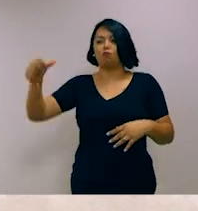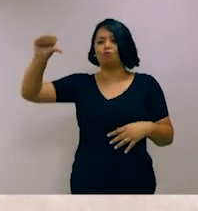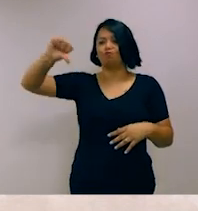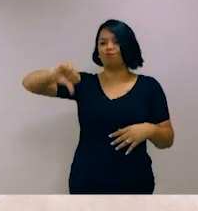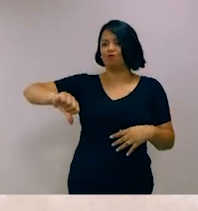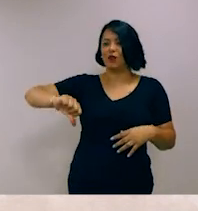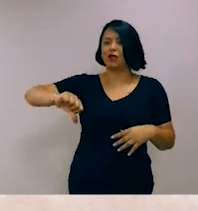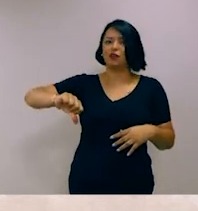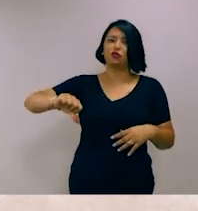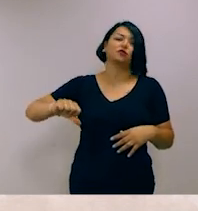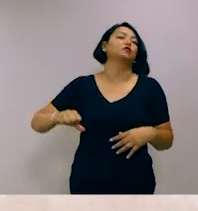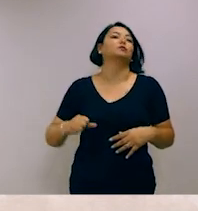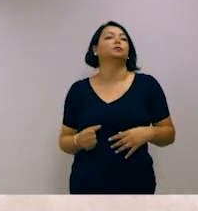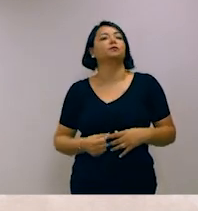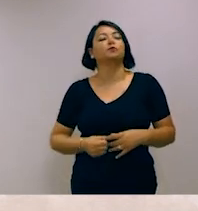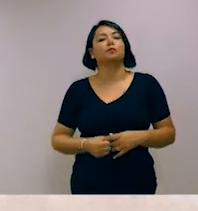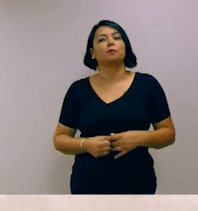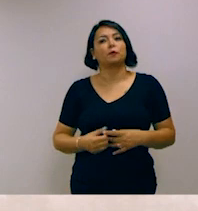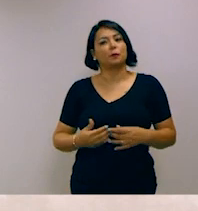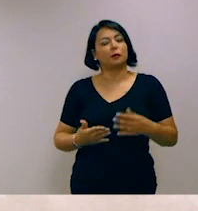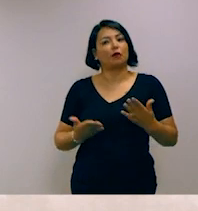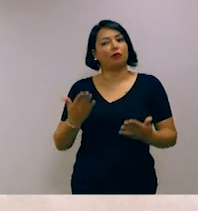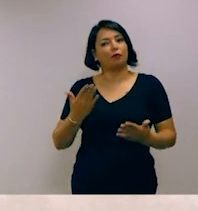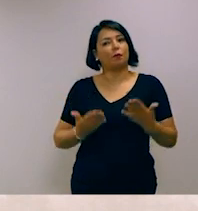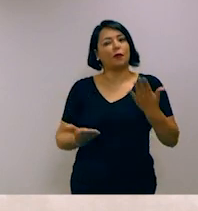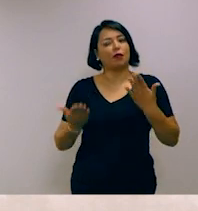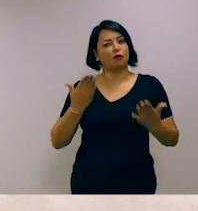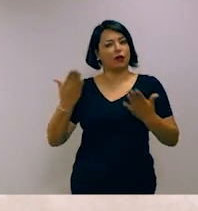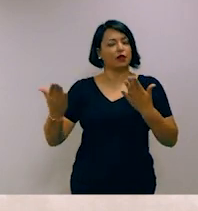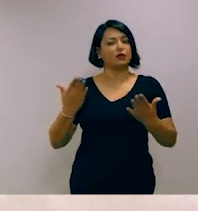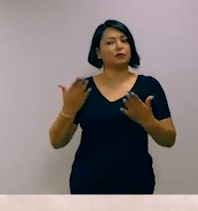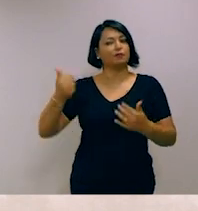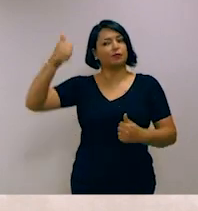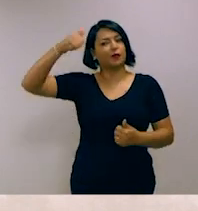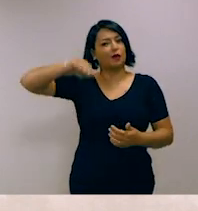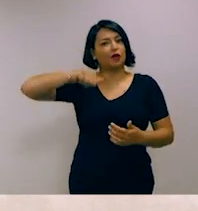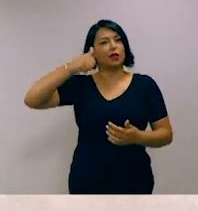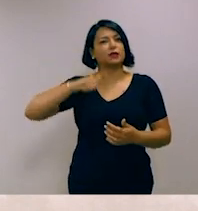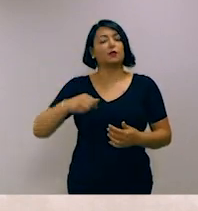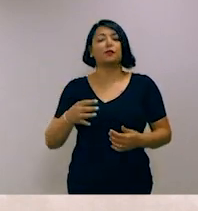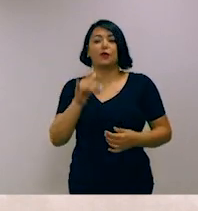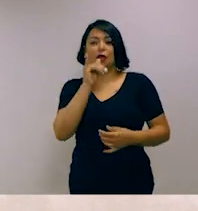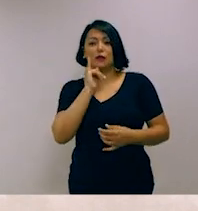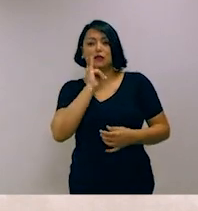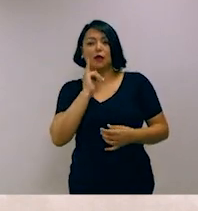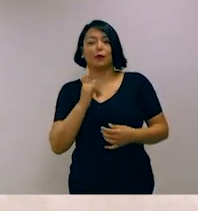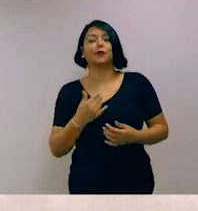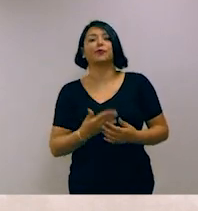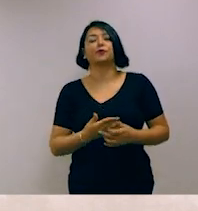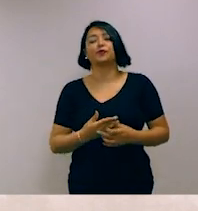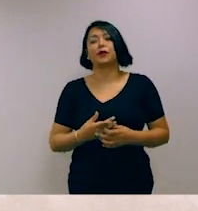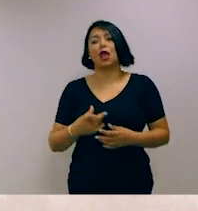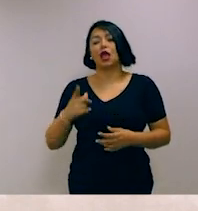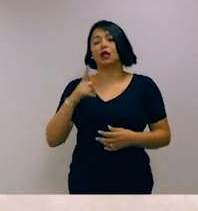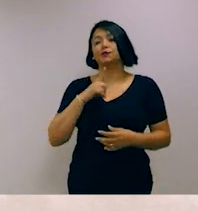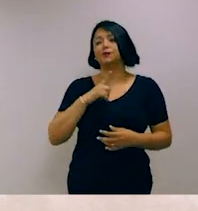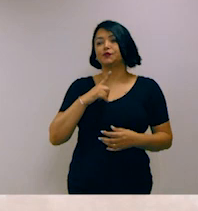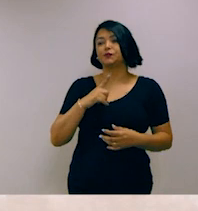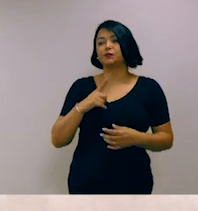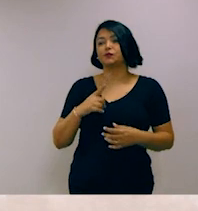naive Bayes algorithm. And I have an example to show you how it works.